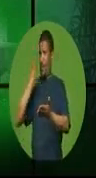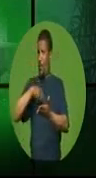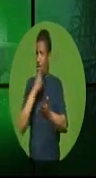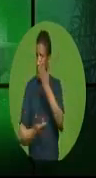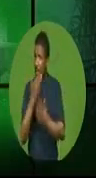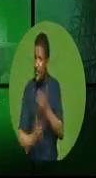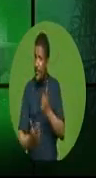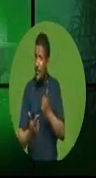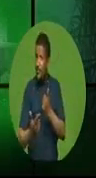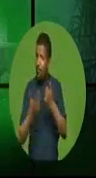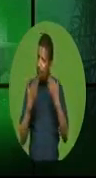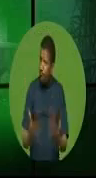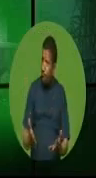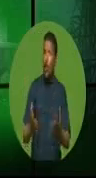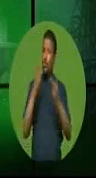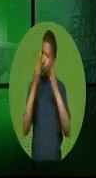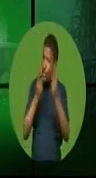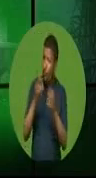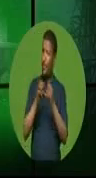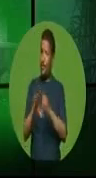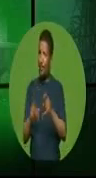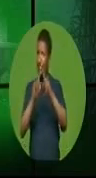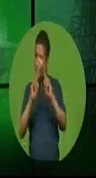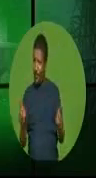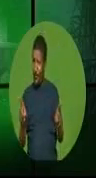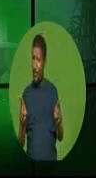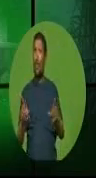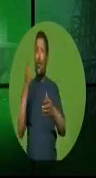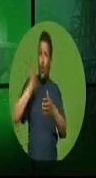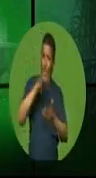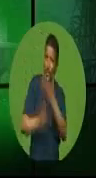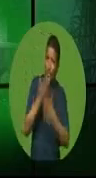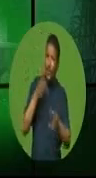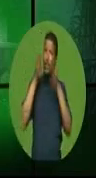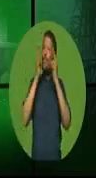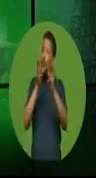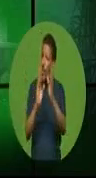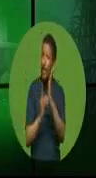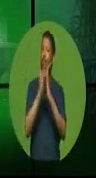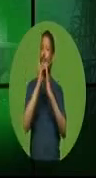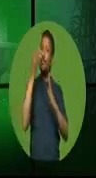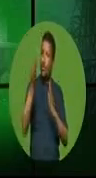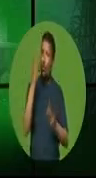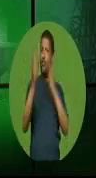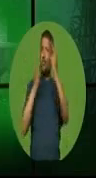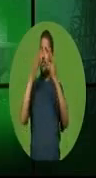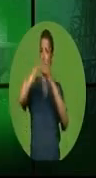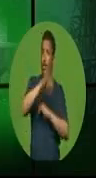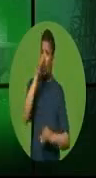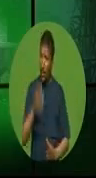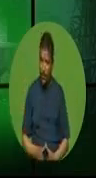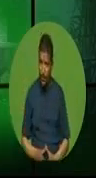we discussed the tourism sector. Particularly, we discussed the historical development of tourism in